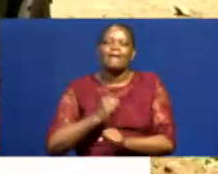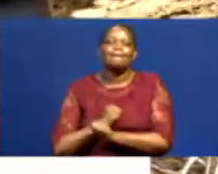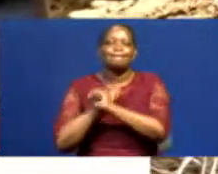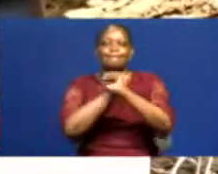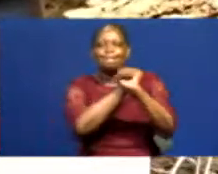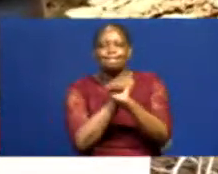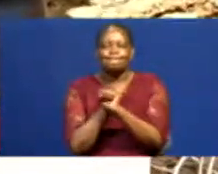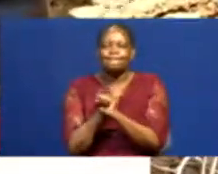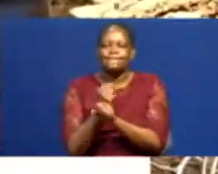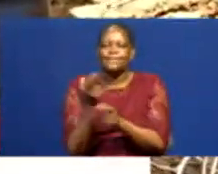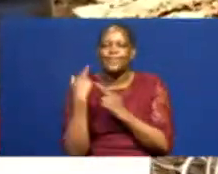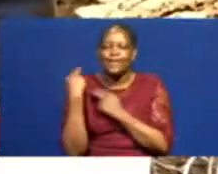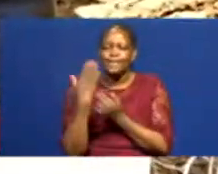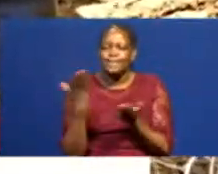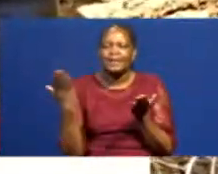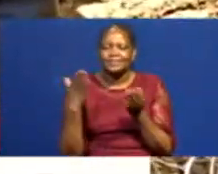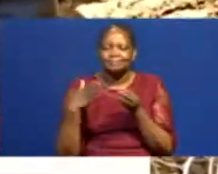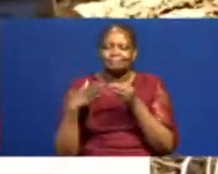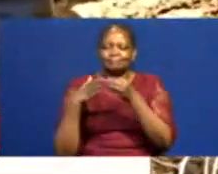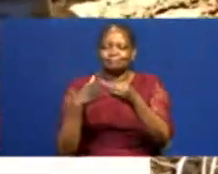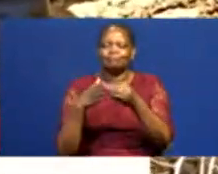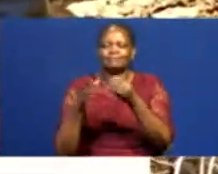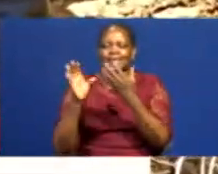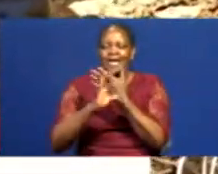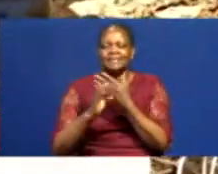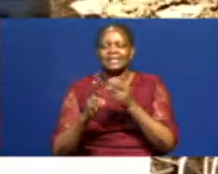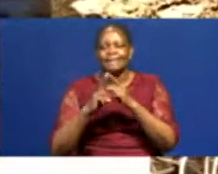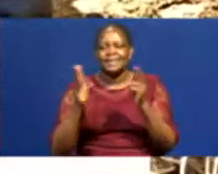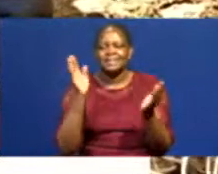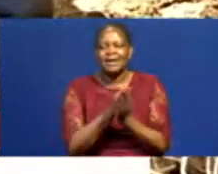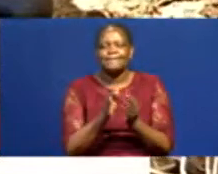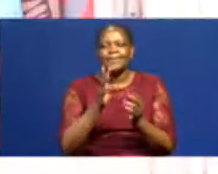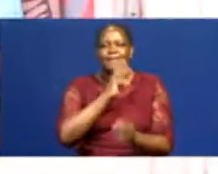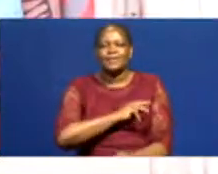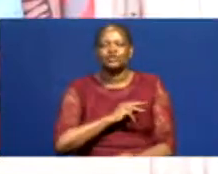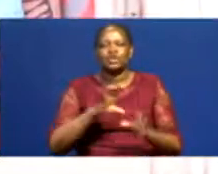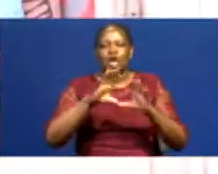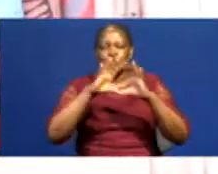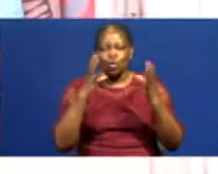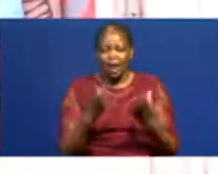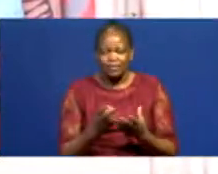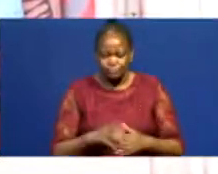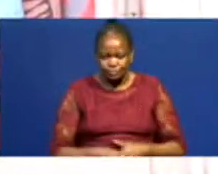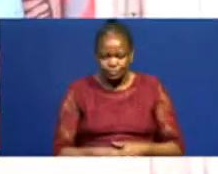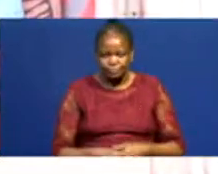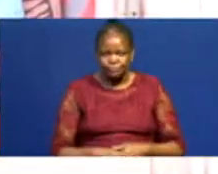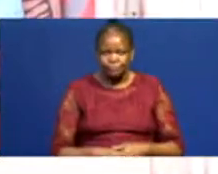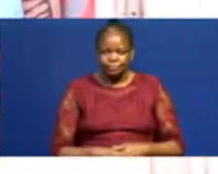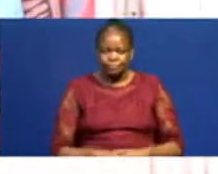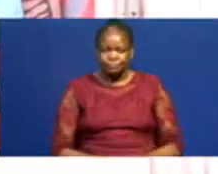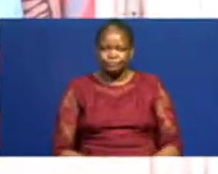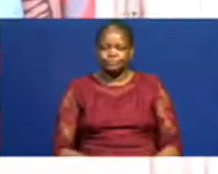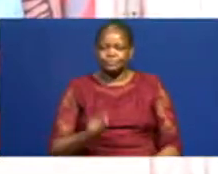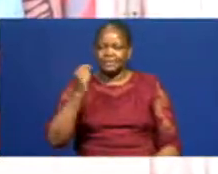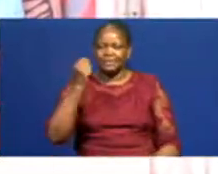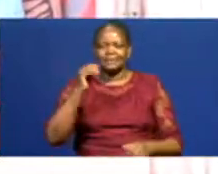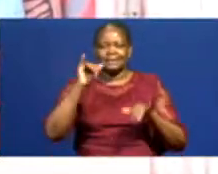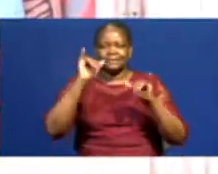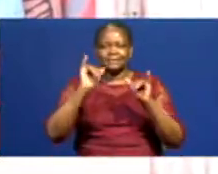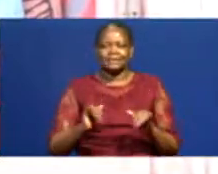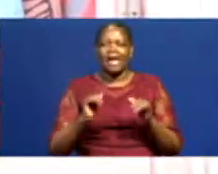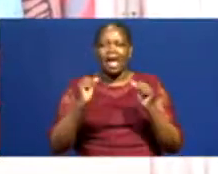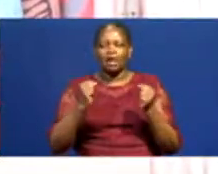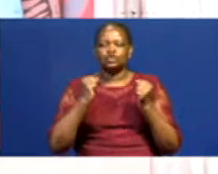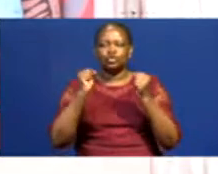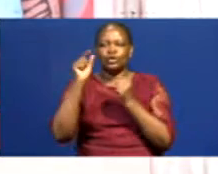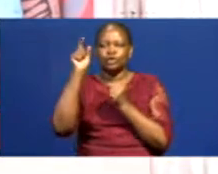role as a leading player in peacekeeping missions in the world. Consequently, Kenya remains a strong